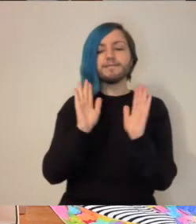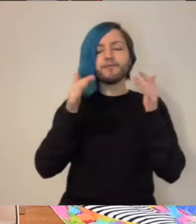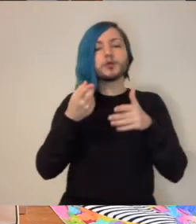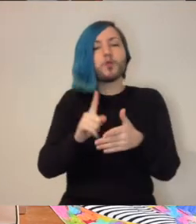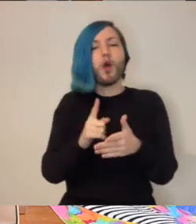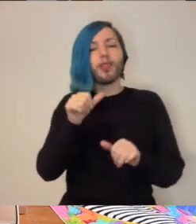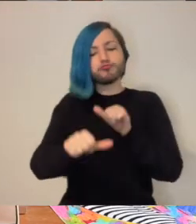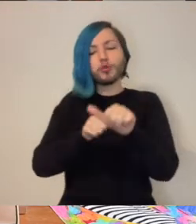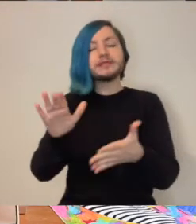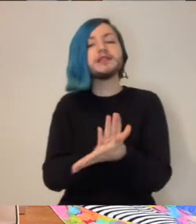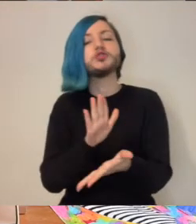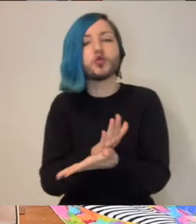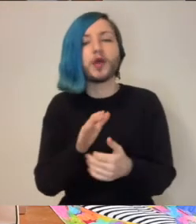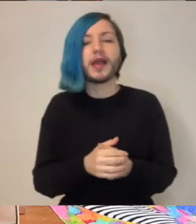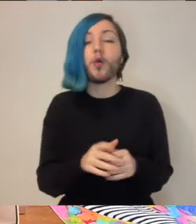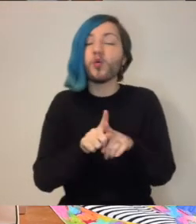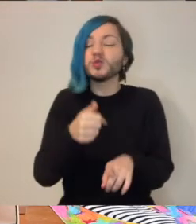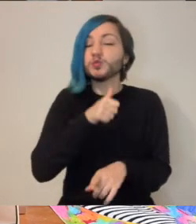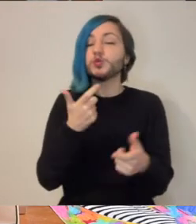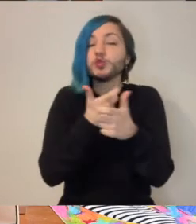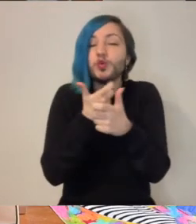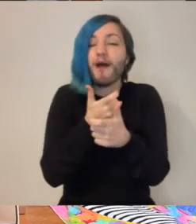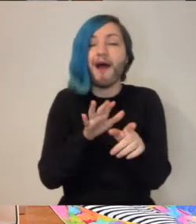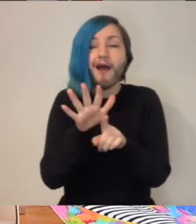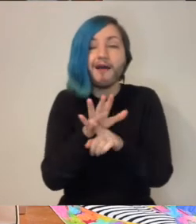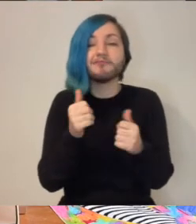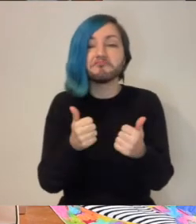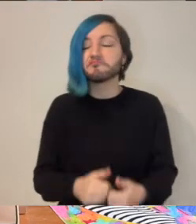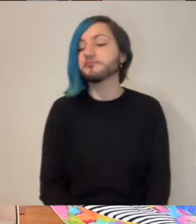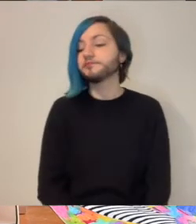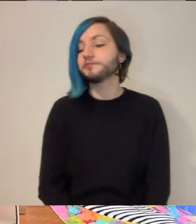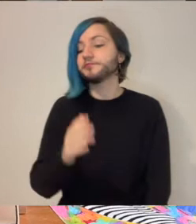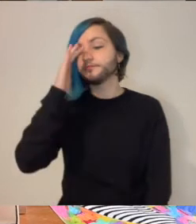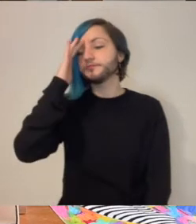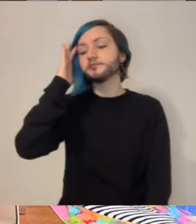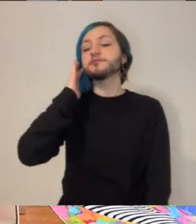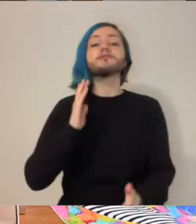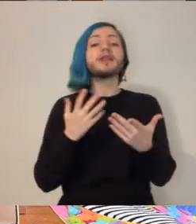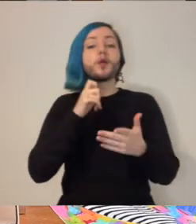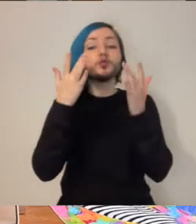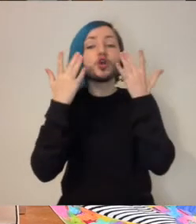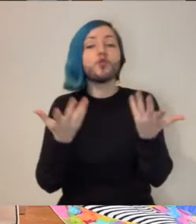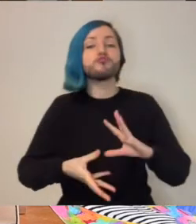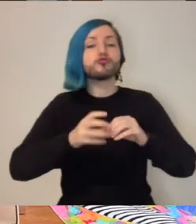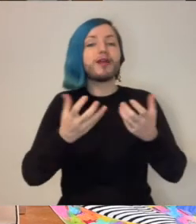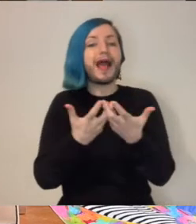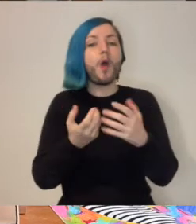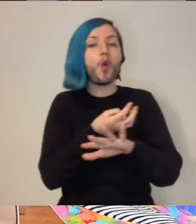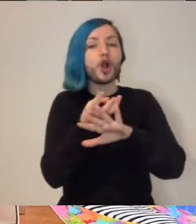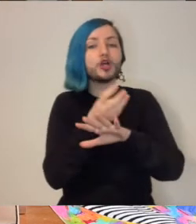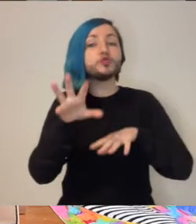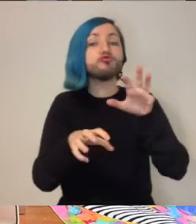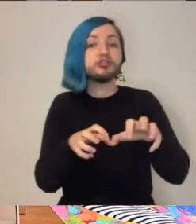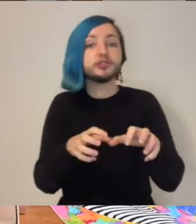more on enjoying the process and using a bit of humour as well. Today I'm going to show you how to